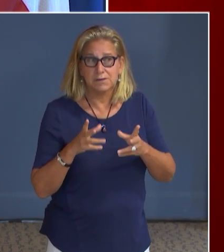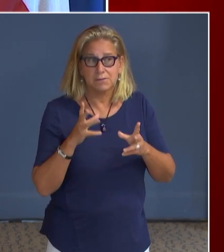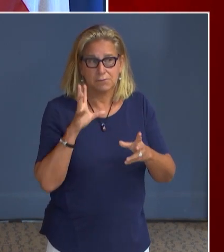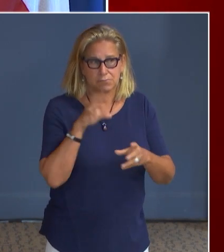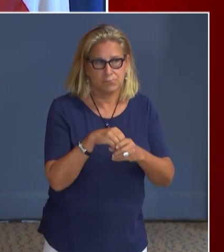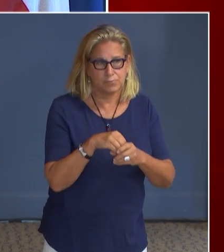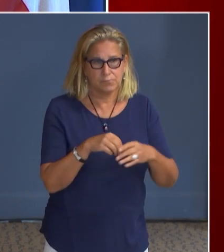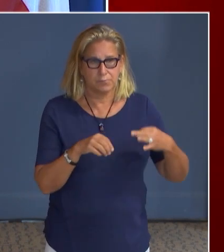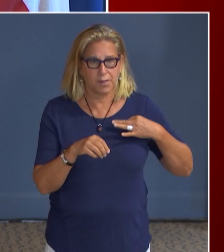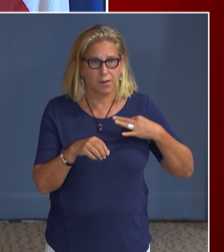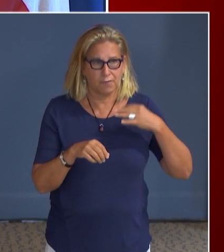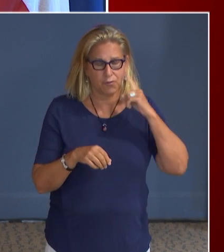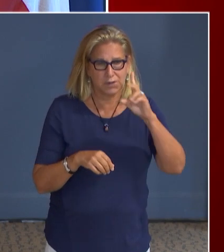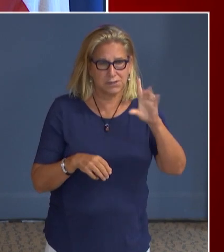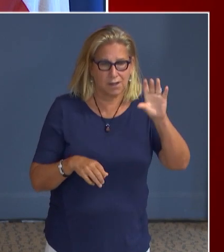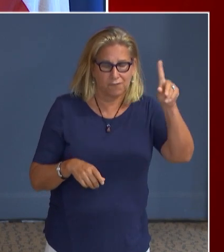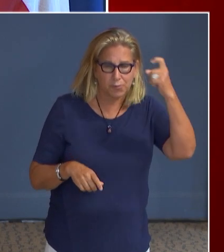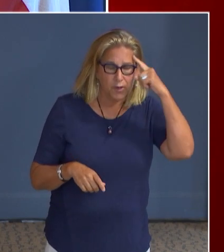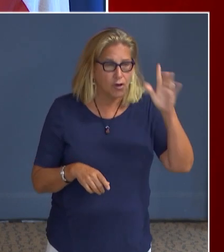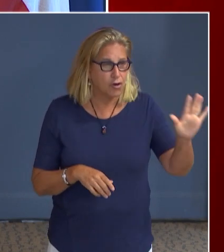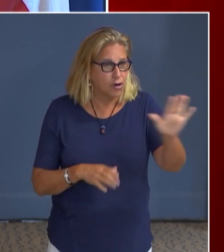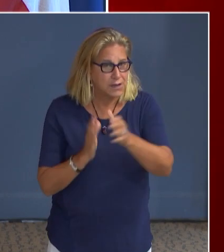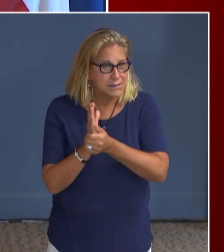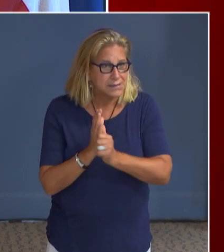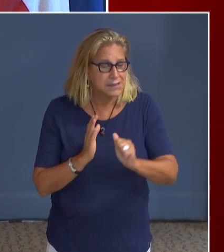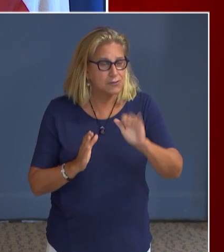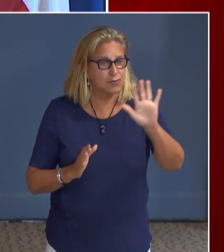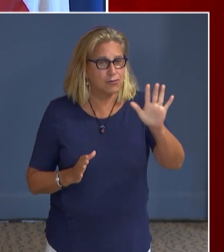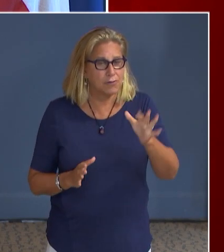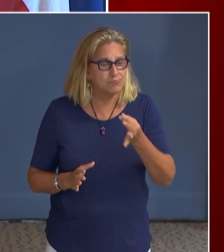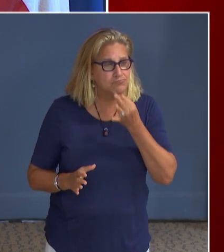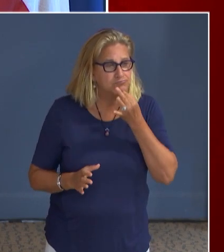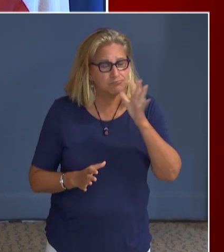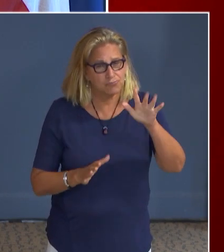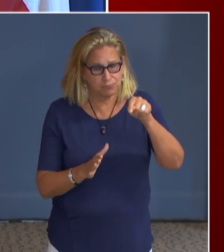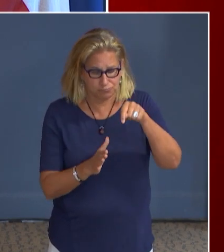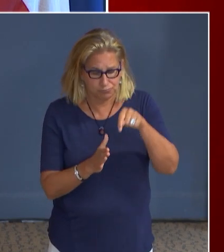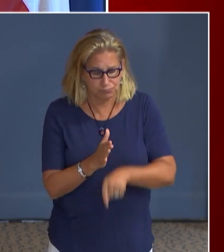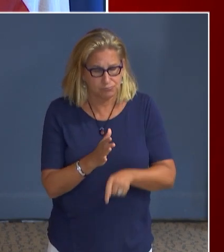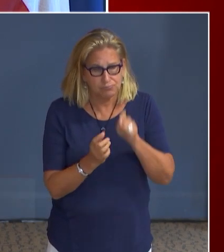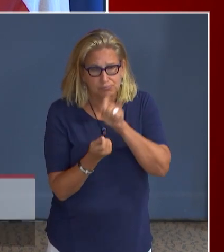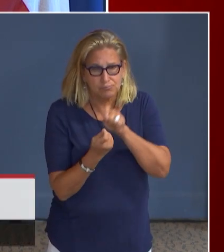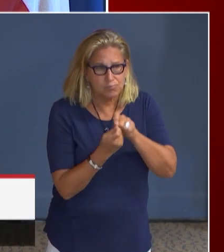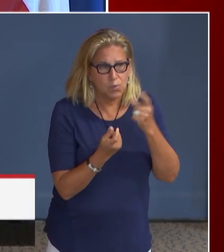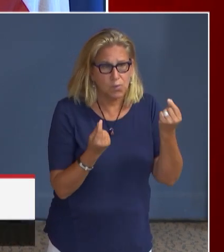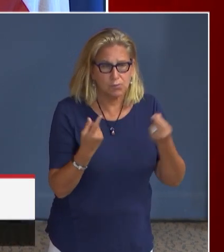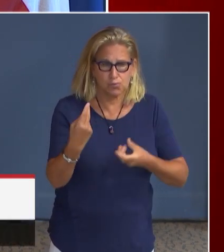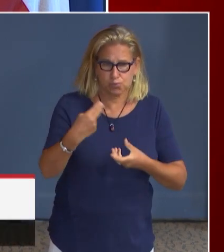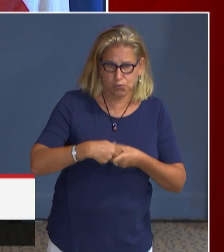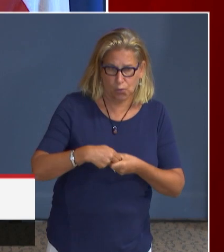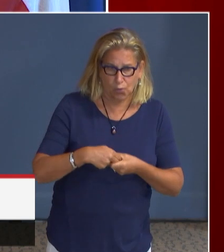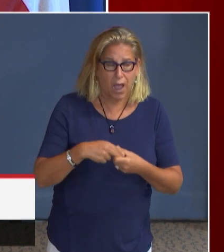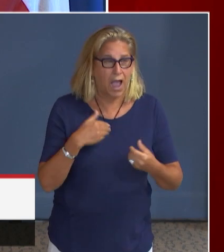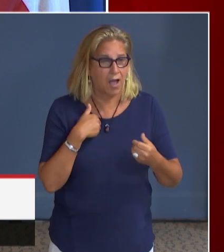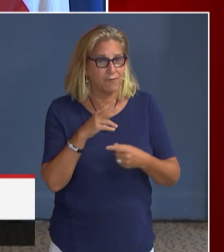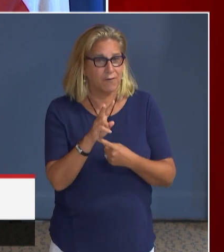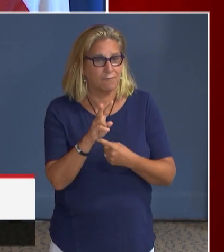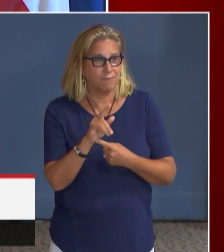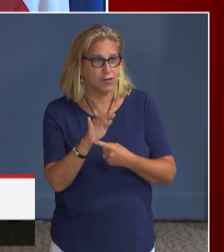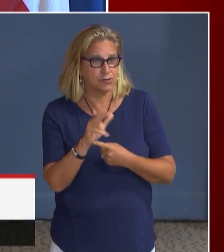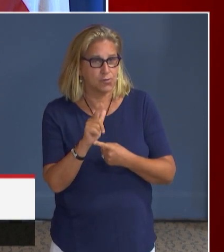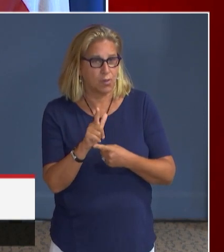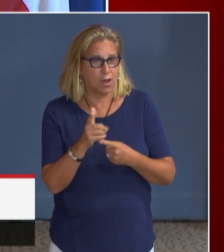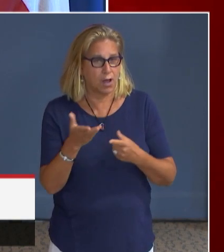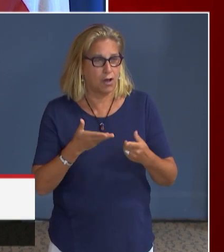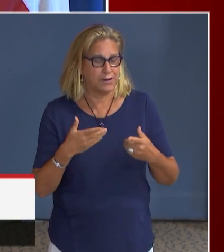your experience to speak for itself. The virtual hiring event was an easy application